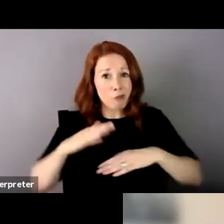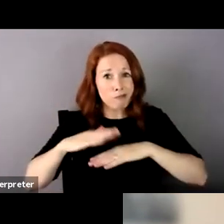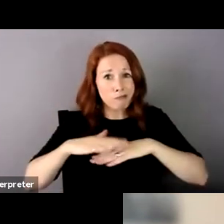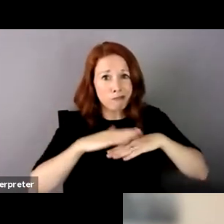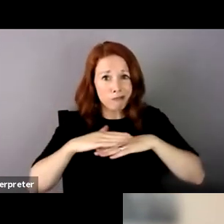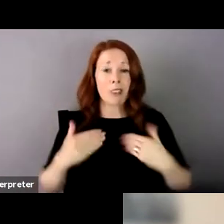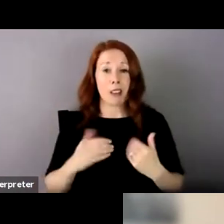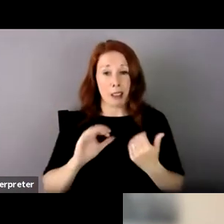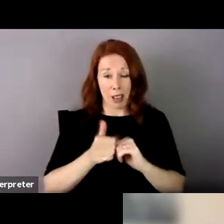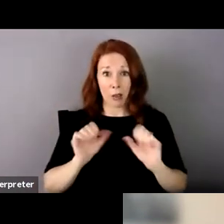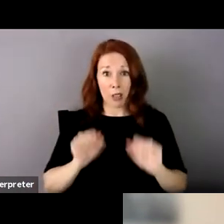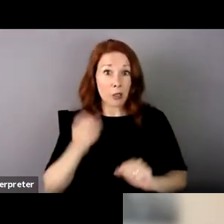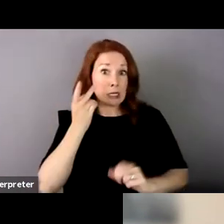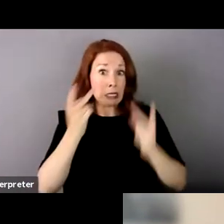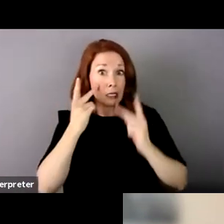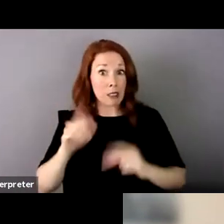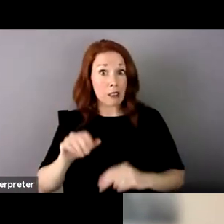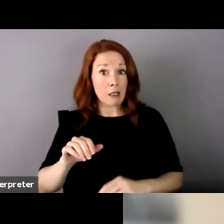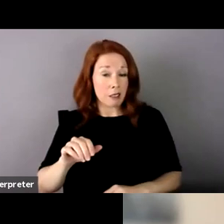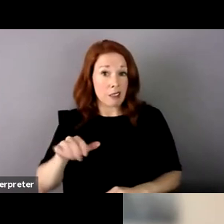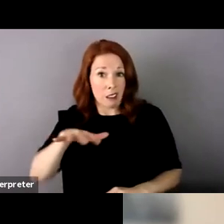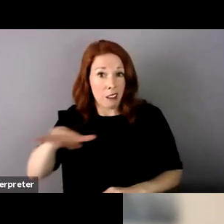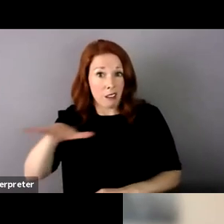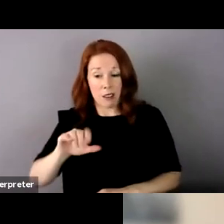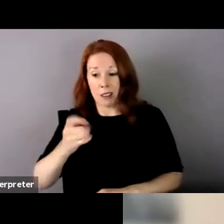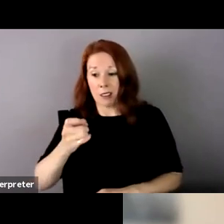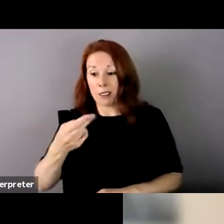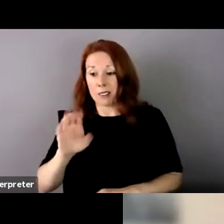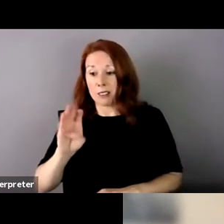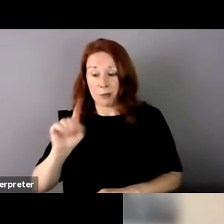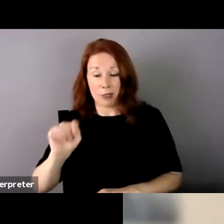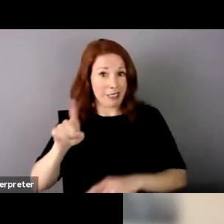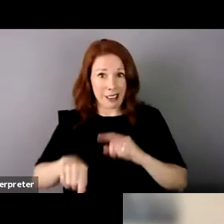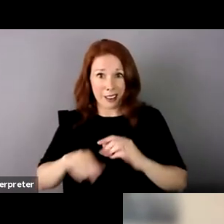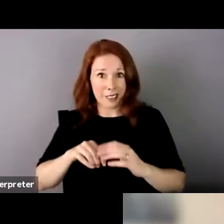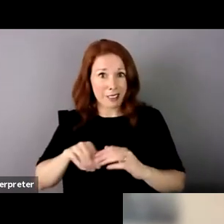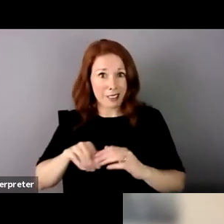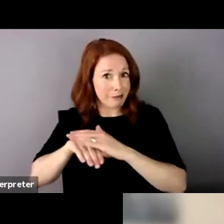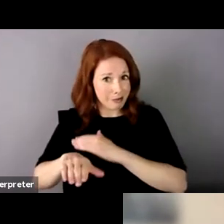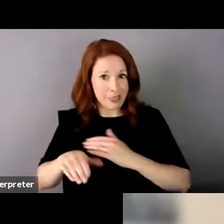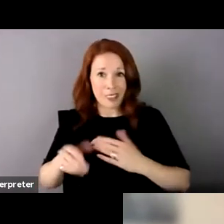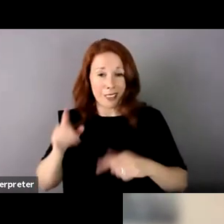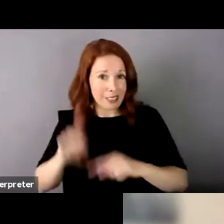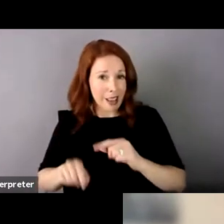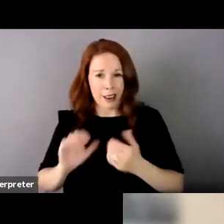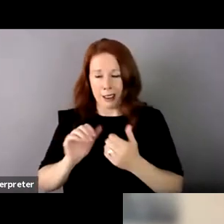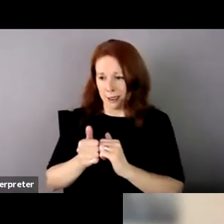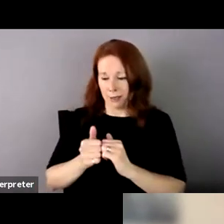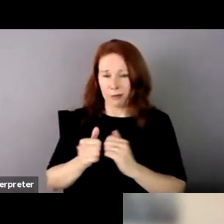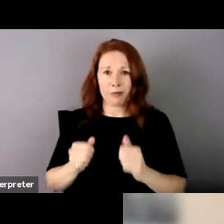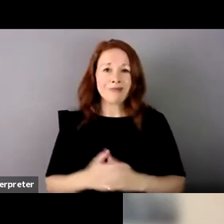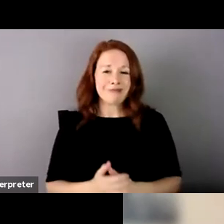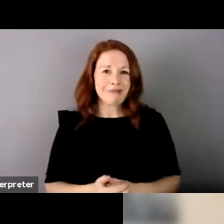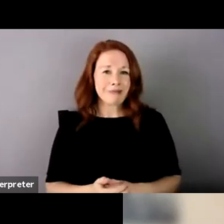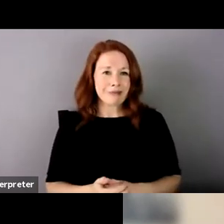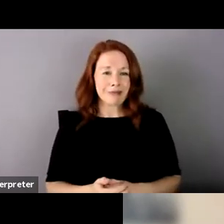around, how else can you see this exhibit if you can't physically get to it? Now, since I know a lot of the people who joined us live this